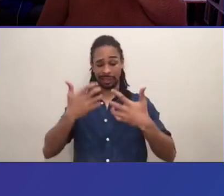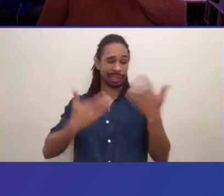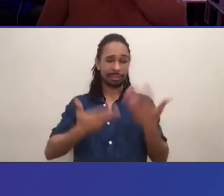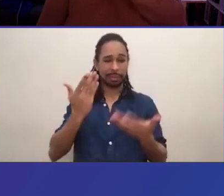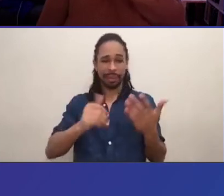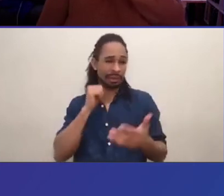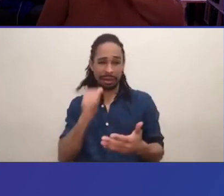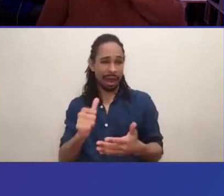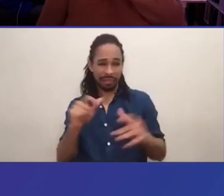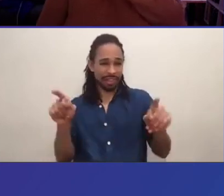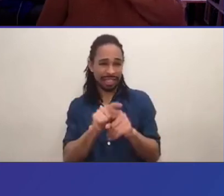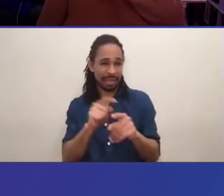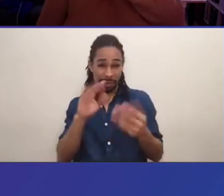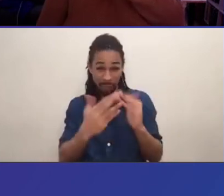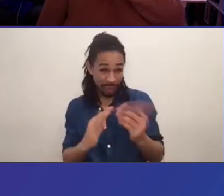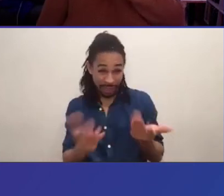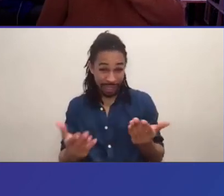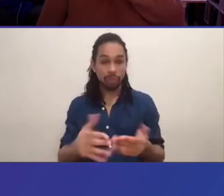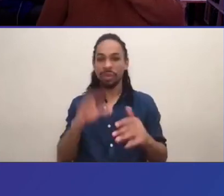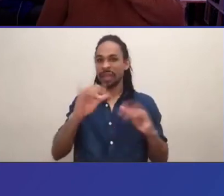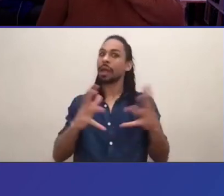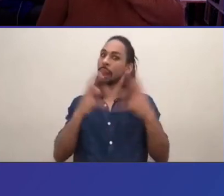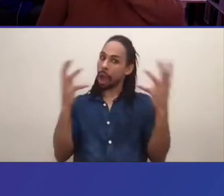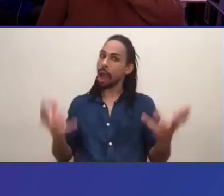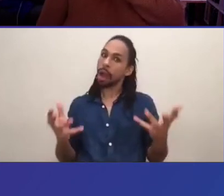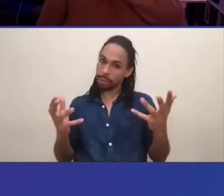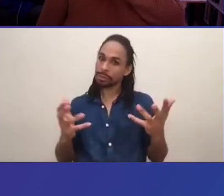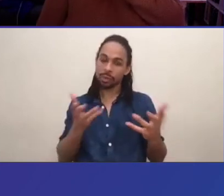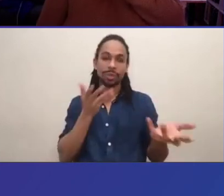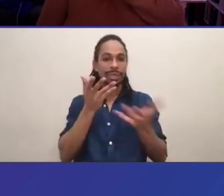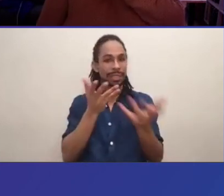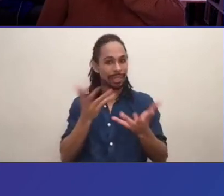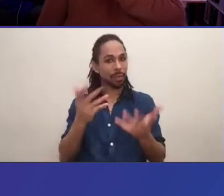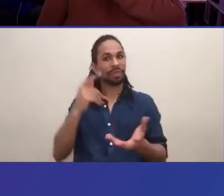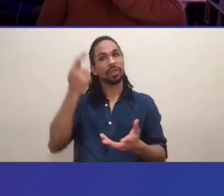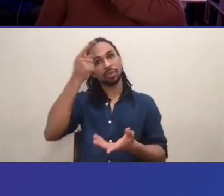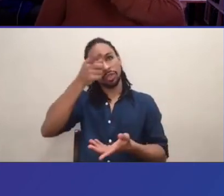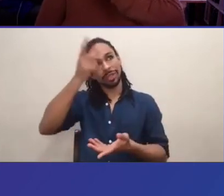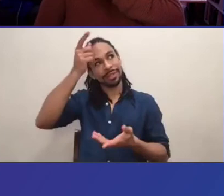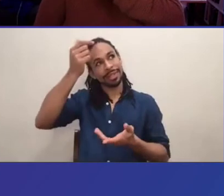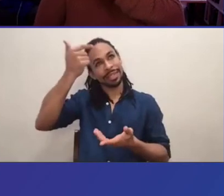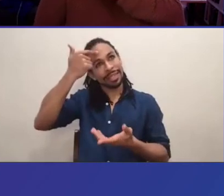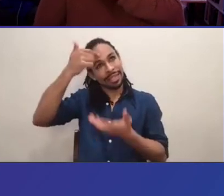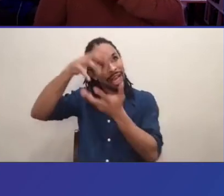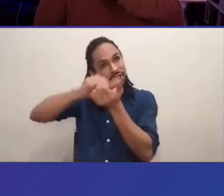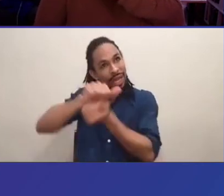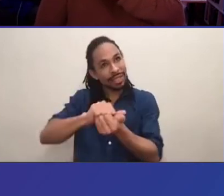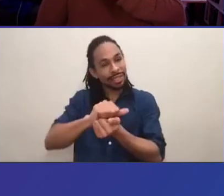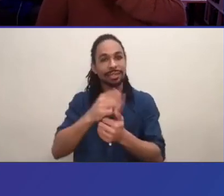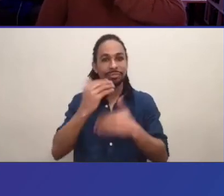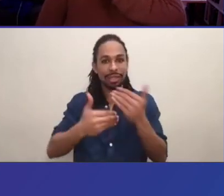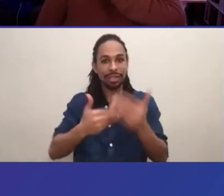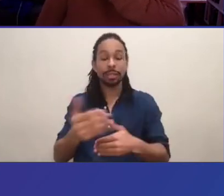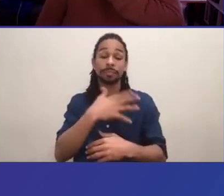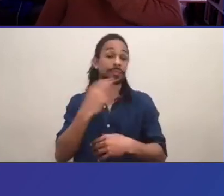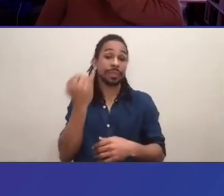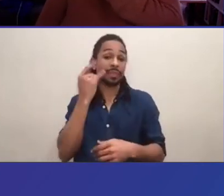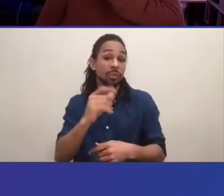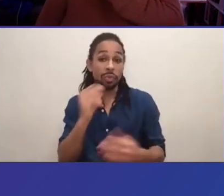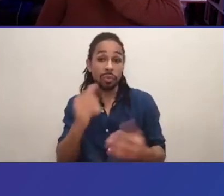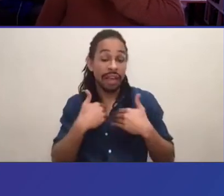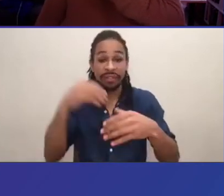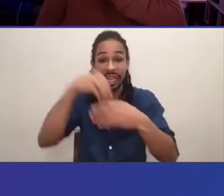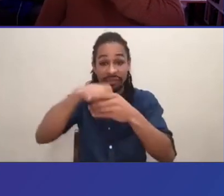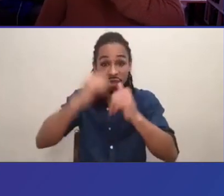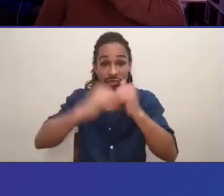that is a lot to digest and process. And if you don't have infrastructure or ways of